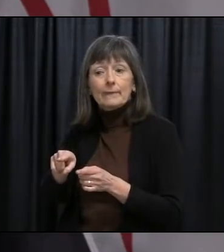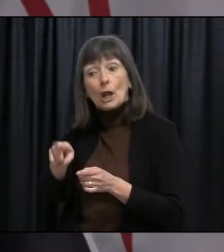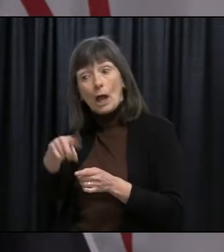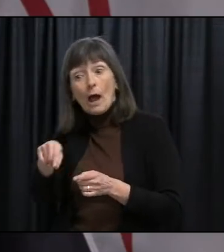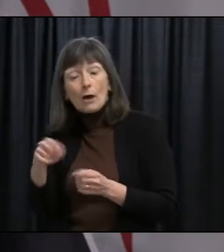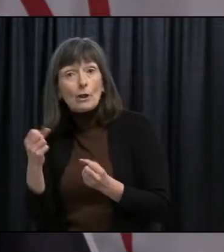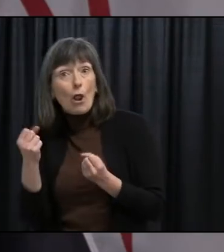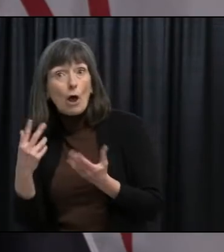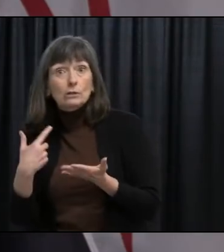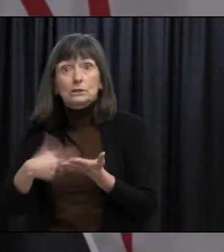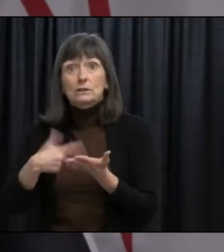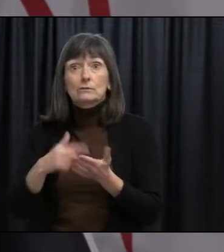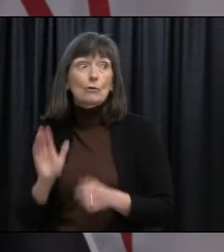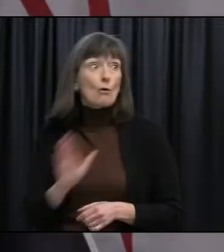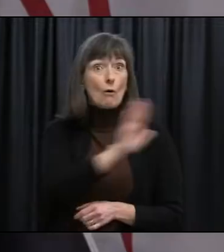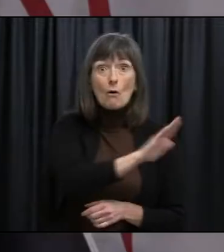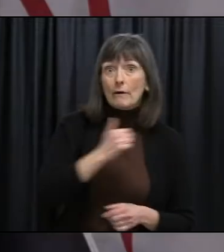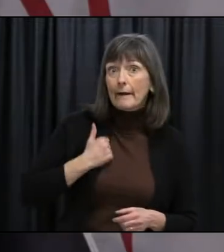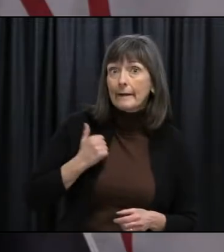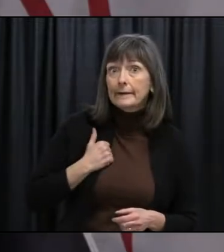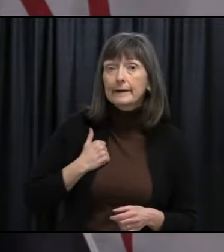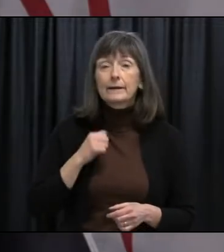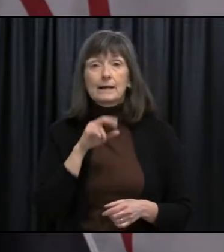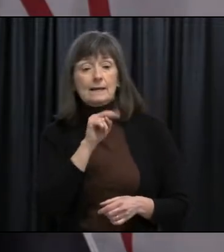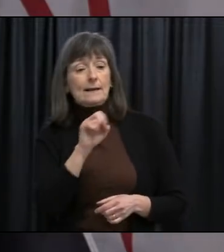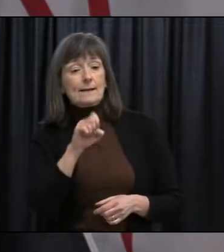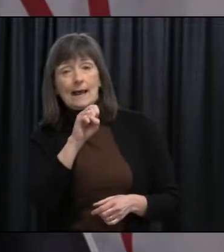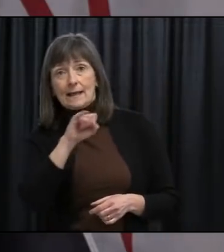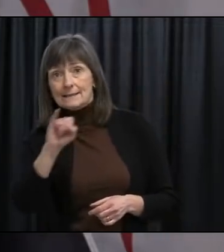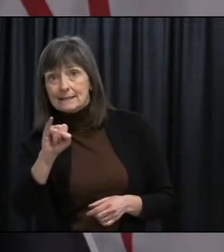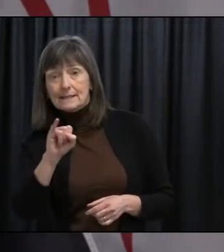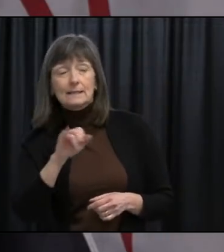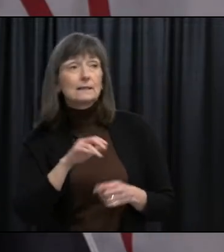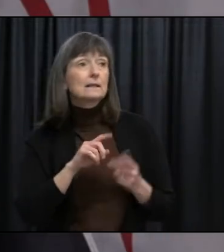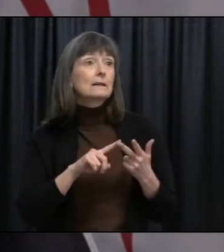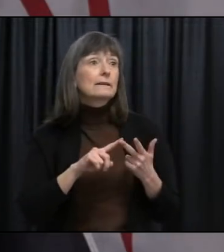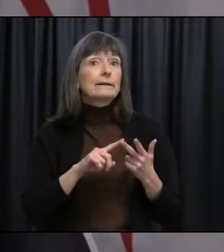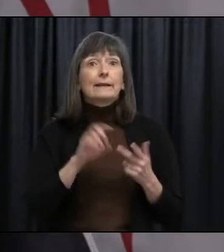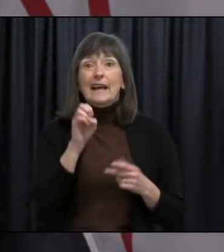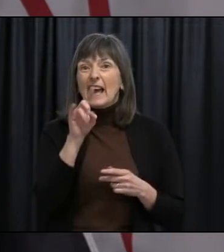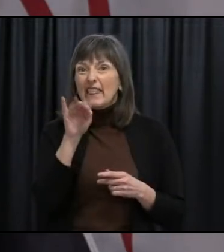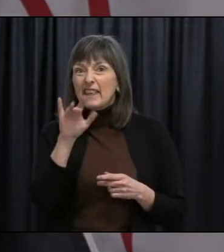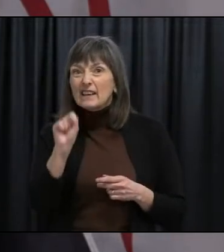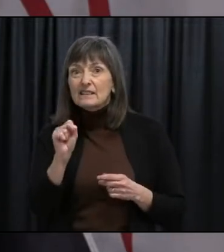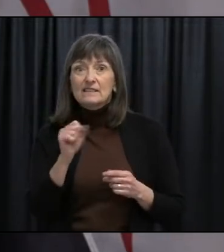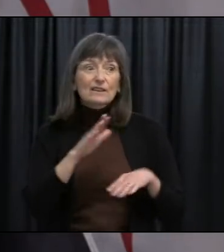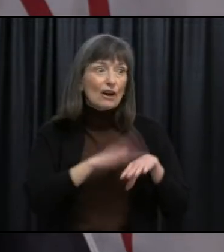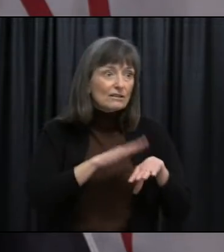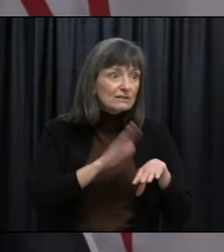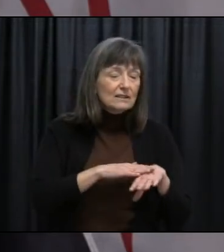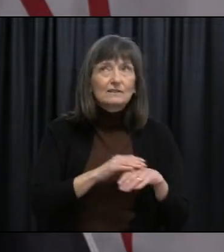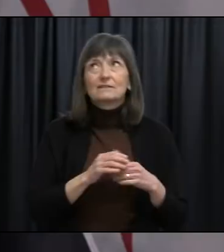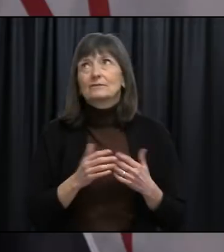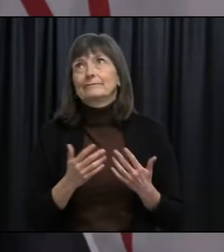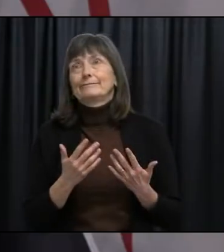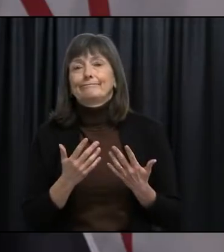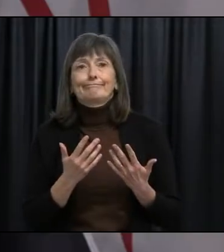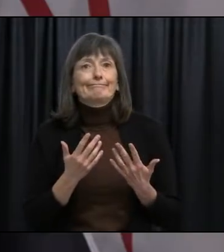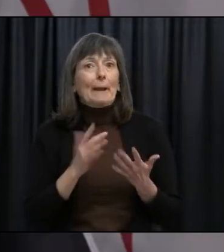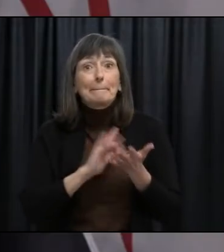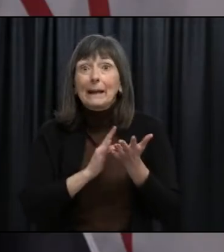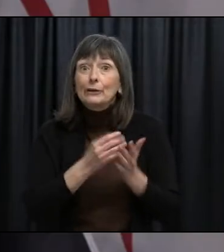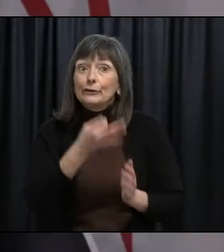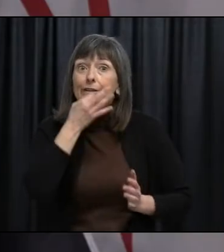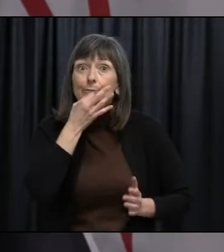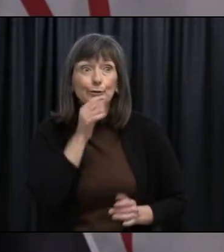the country about how we do this. We took advice from NACI, we took advice from ethics consultations, and from